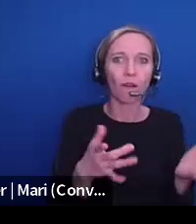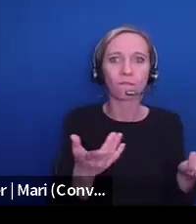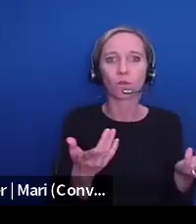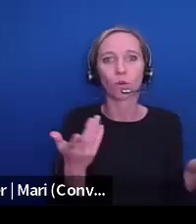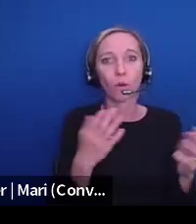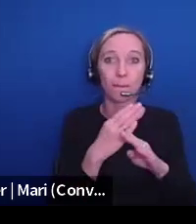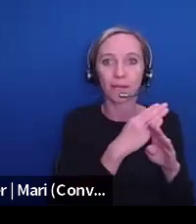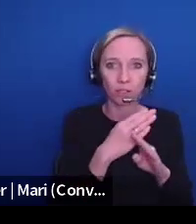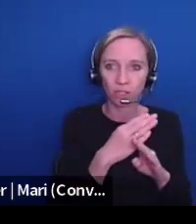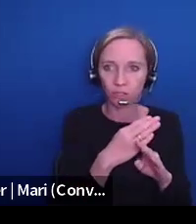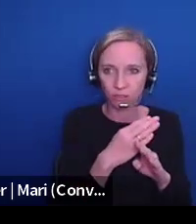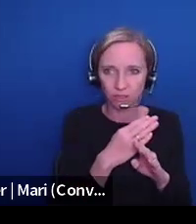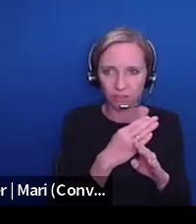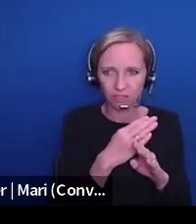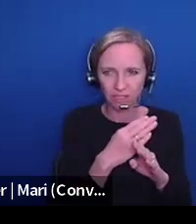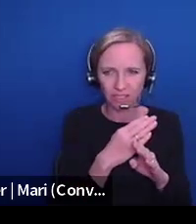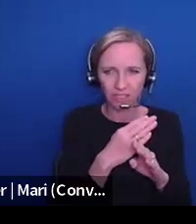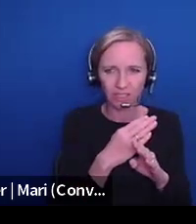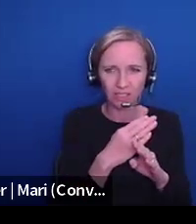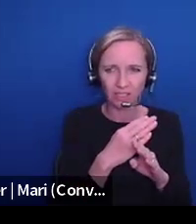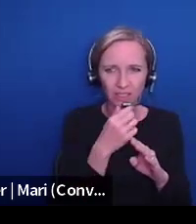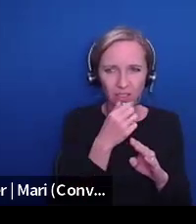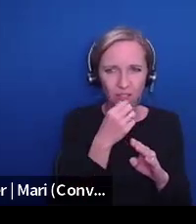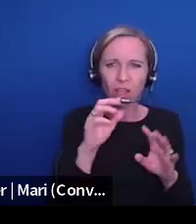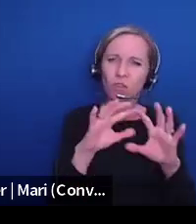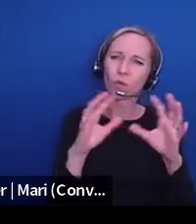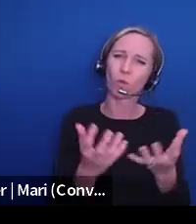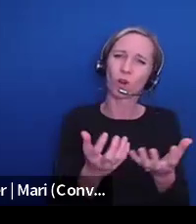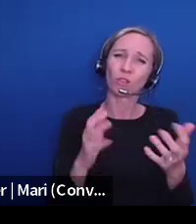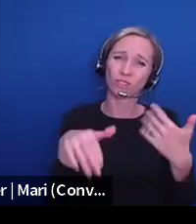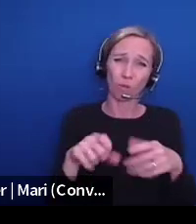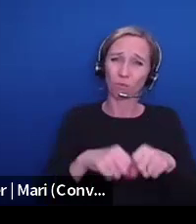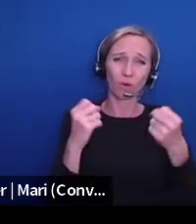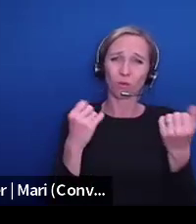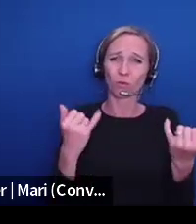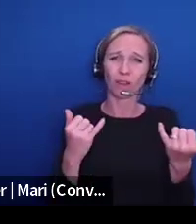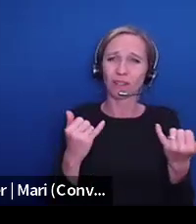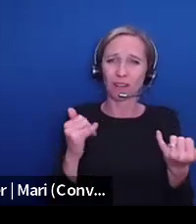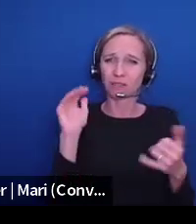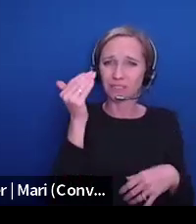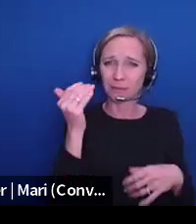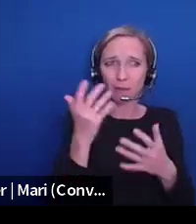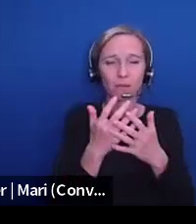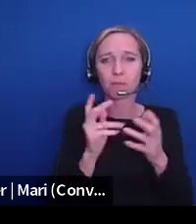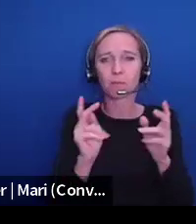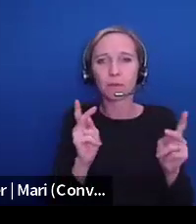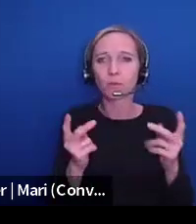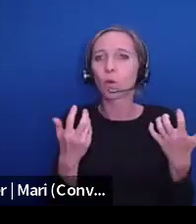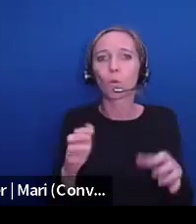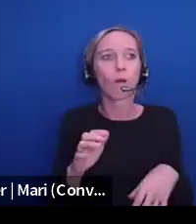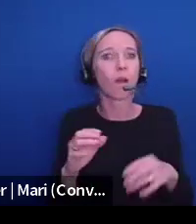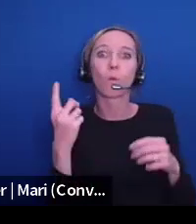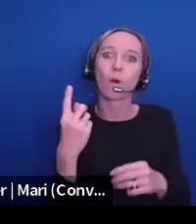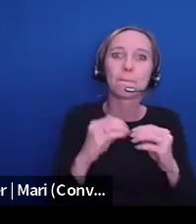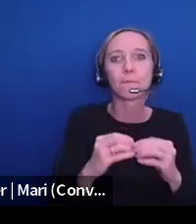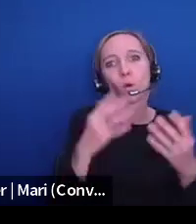are the barriers. That also, like, the world is currently broken, so people don't have a lot of energy to hear one more sad